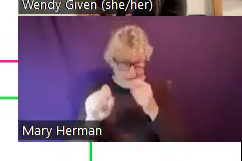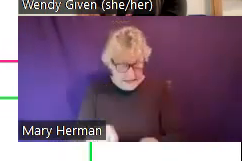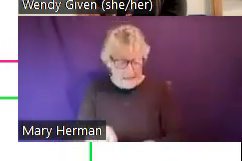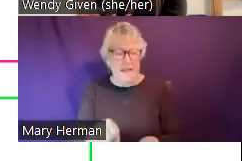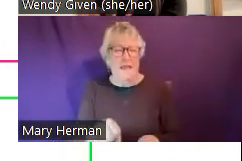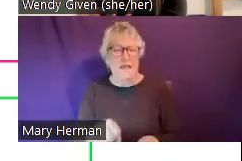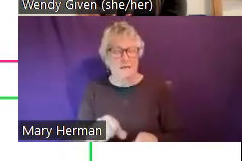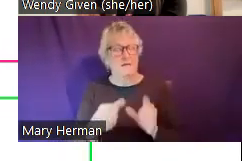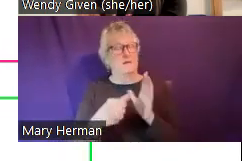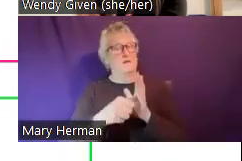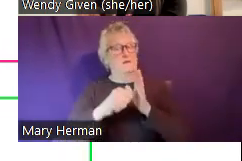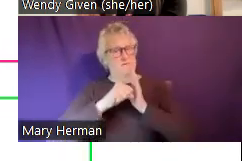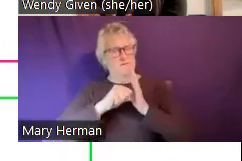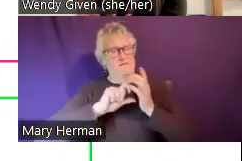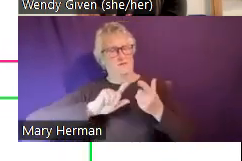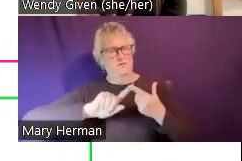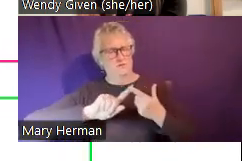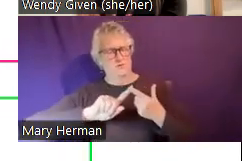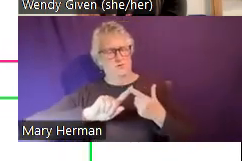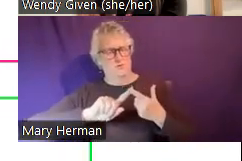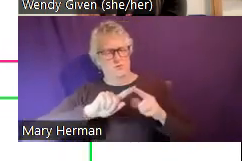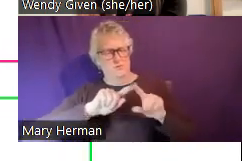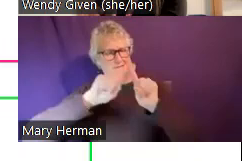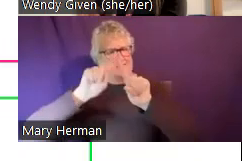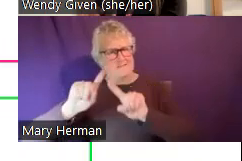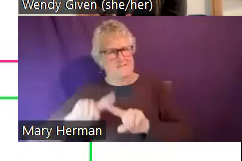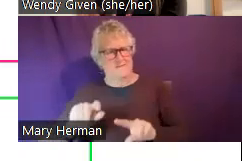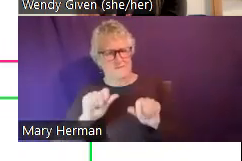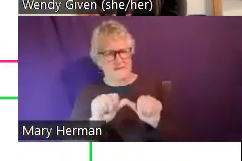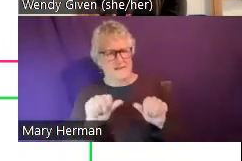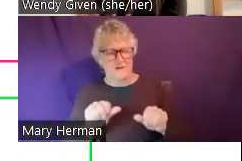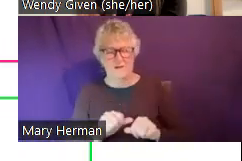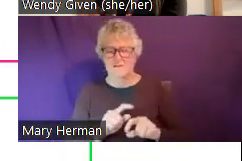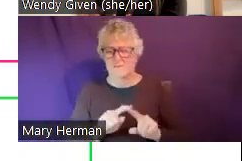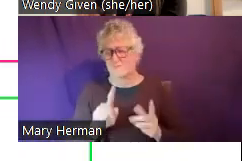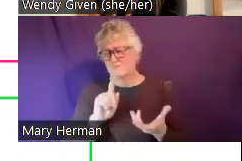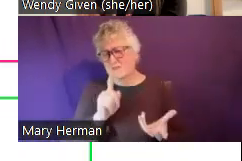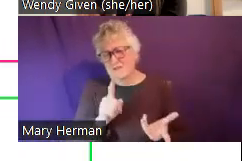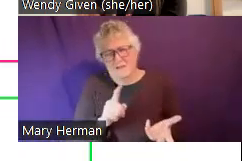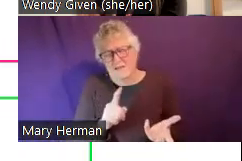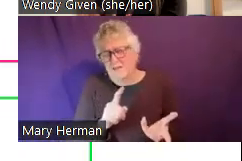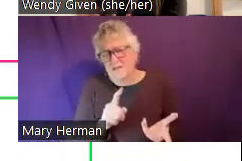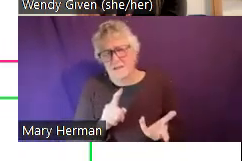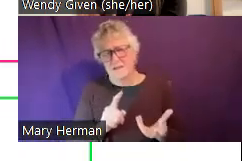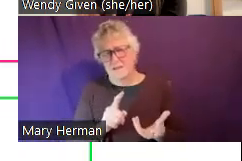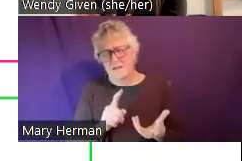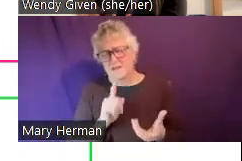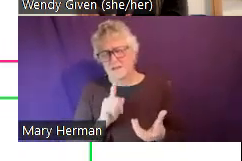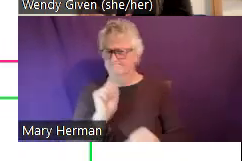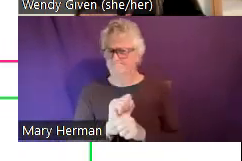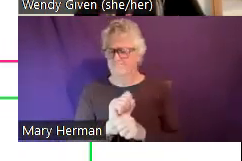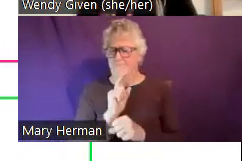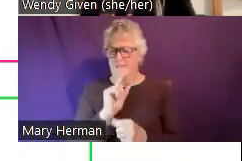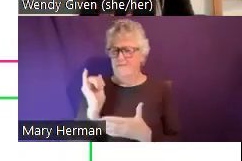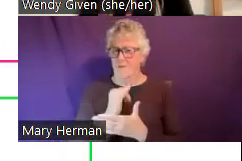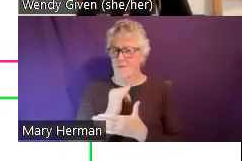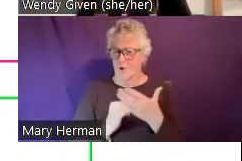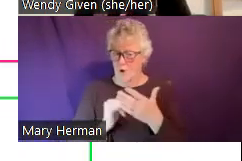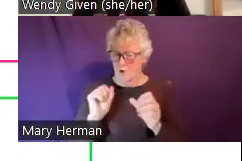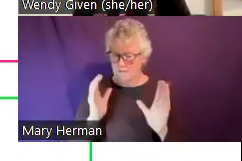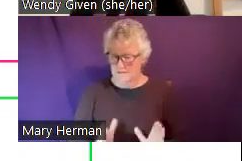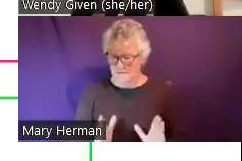these areas. And really, it's a matter of making sure that the artists that the port is working